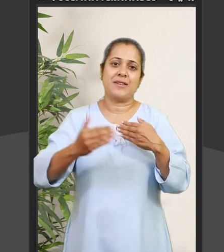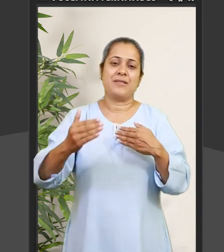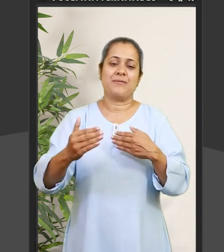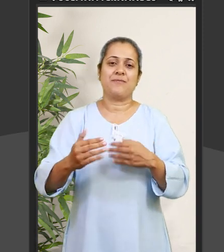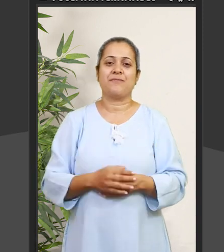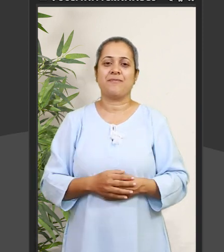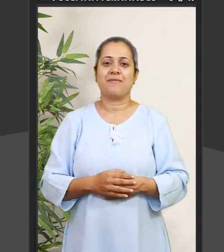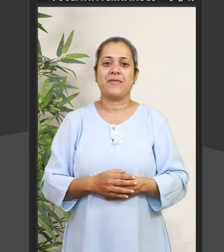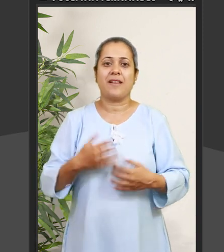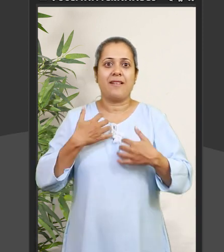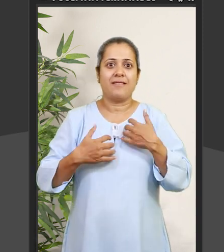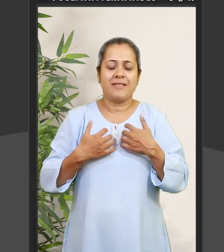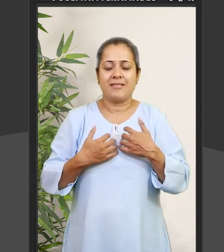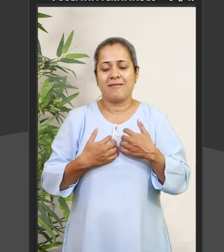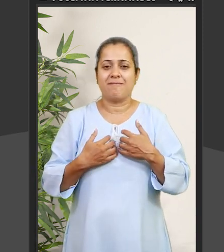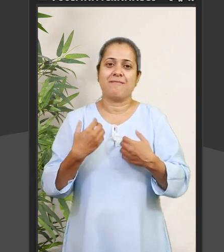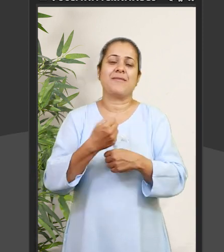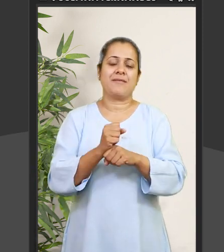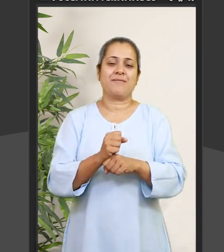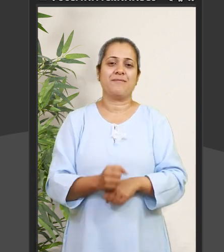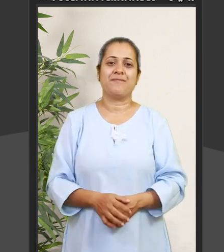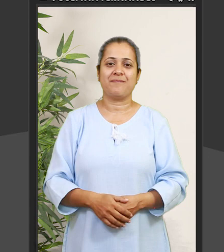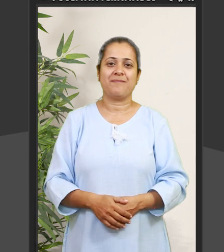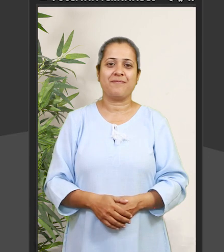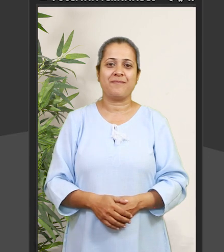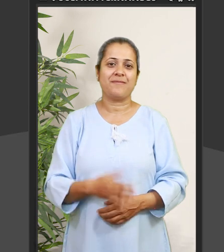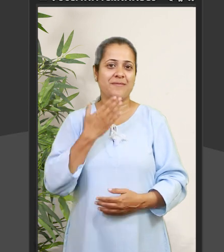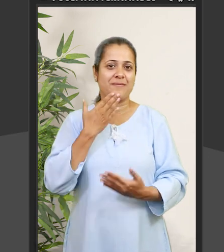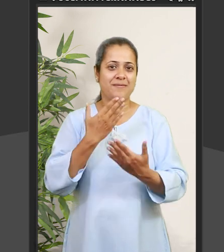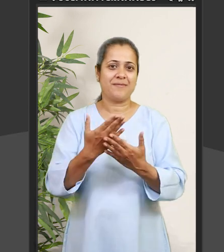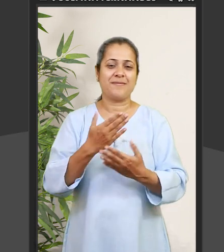and let's make learning interesting. Thank you.